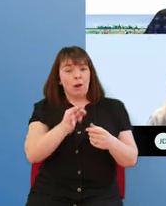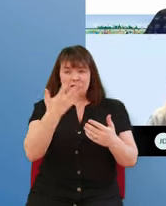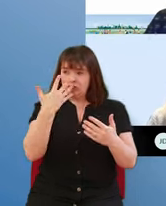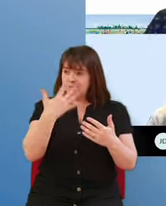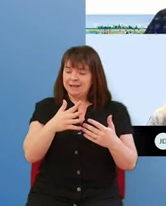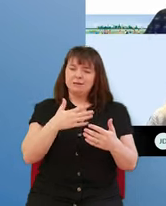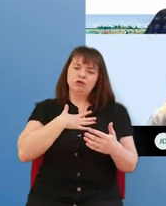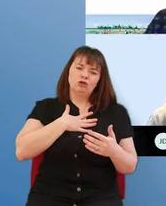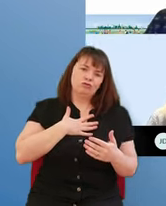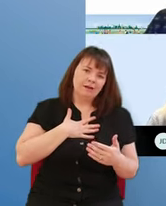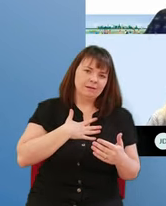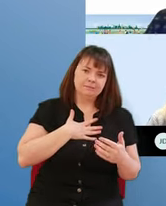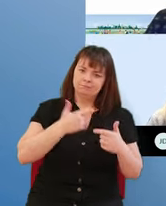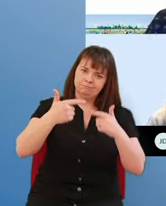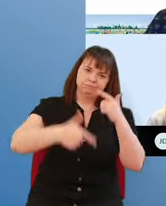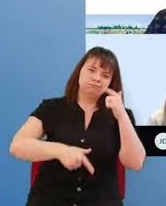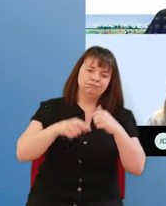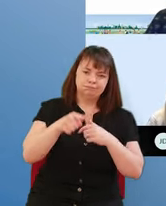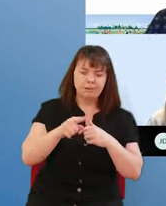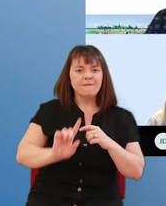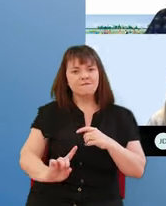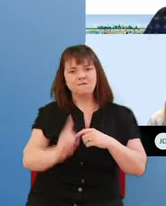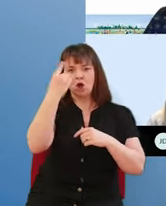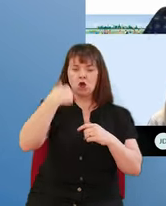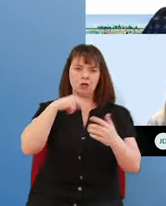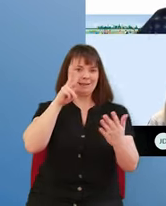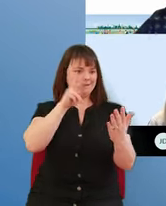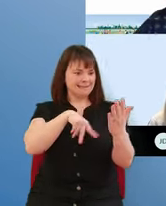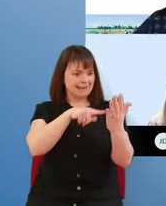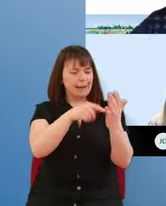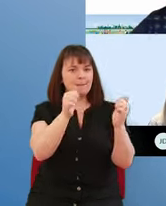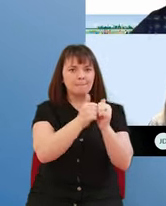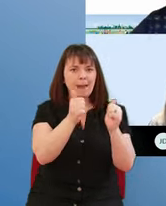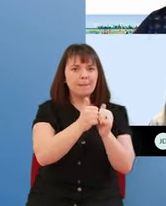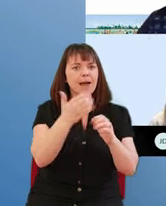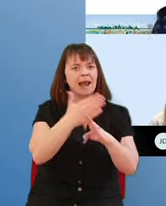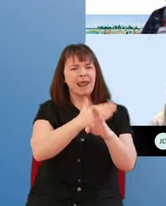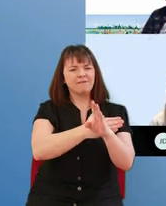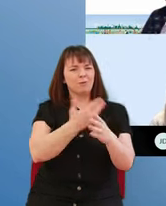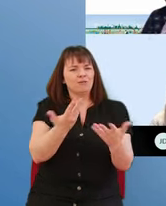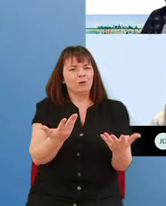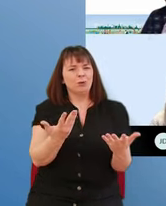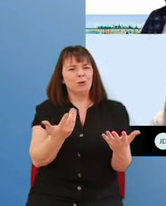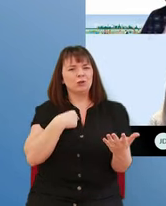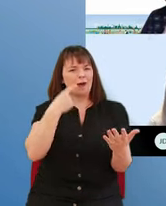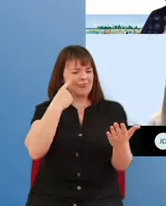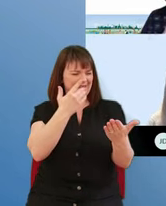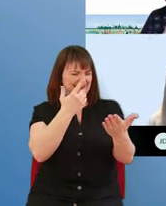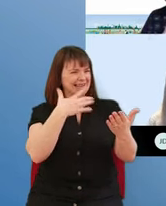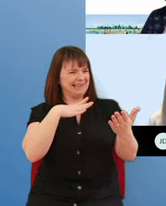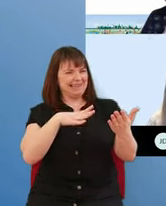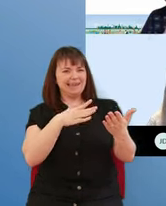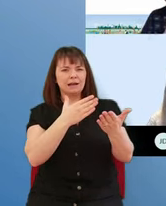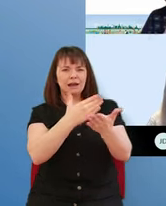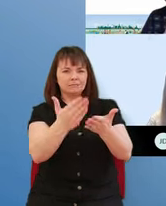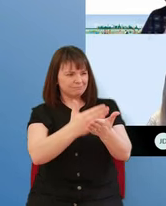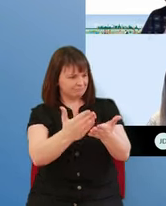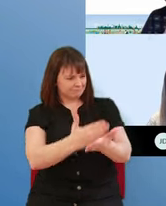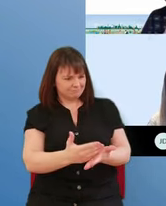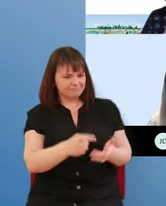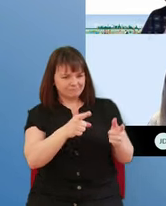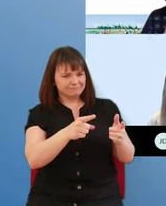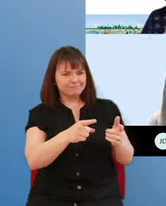clarity. And I think whilst a lot of it is good to support practices, and we fully agree that there are a number of practices that may well